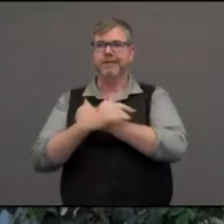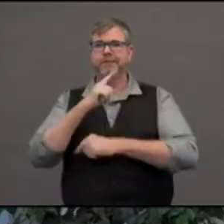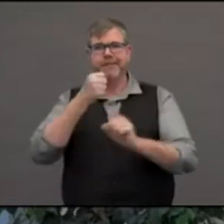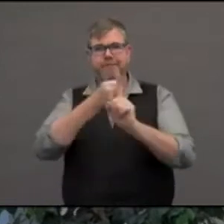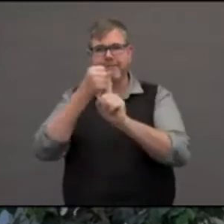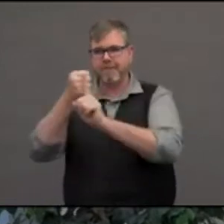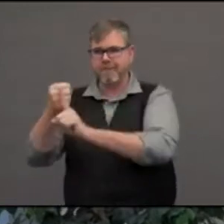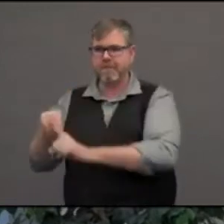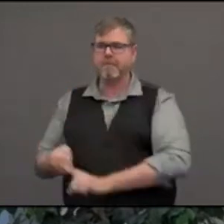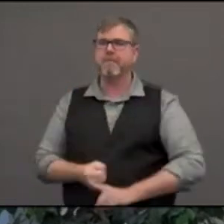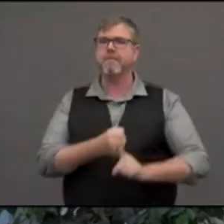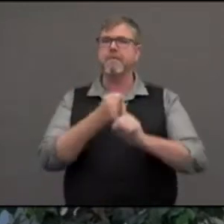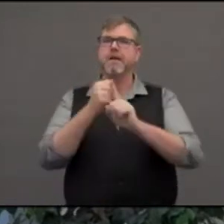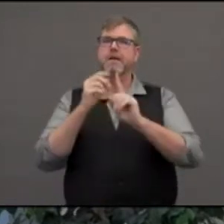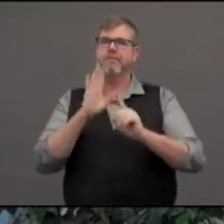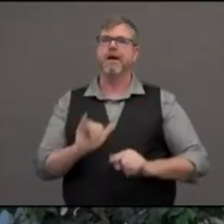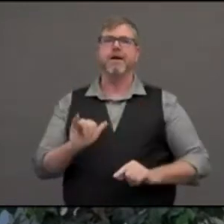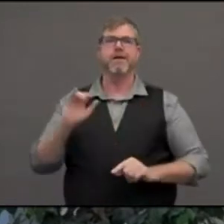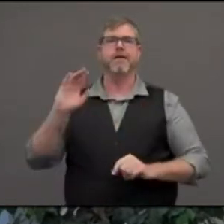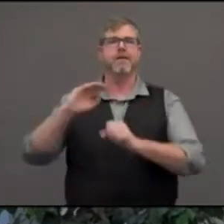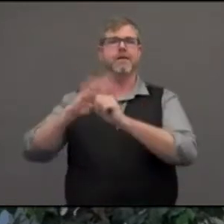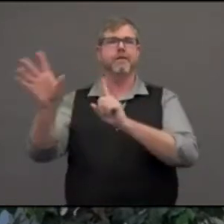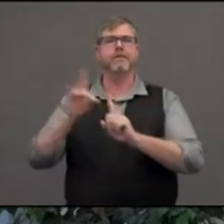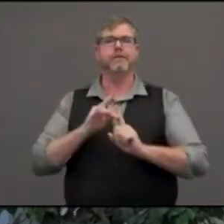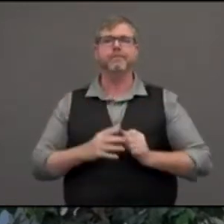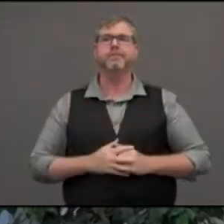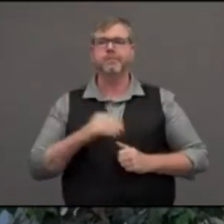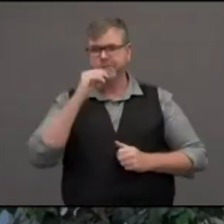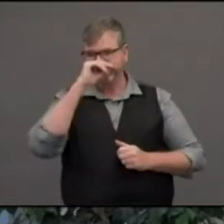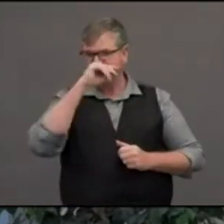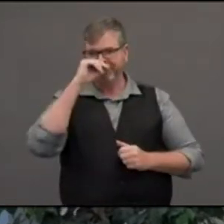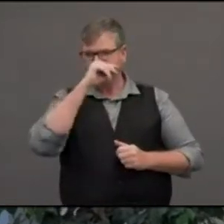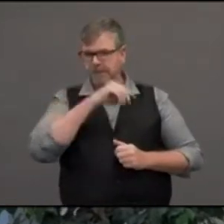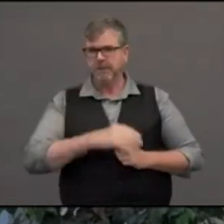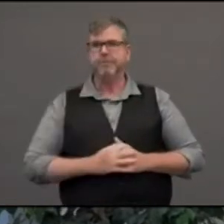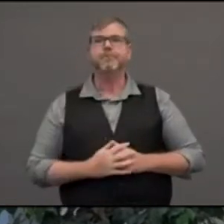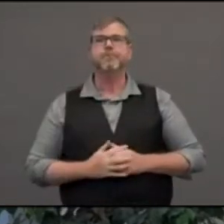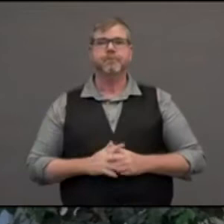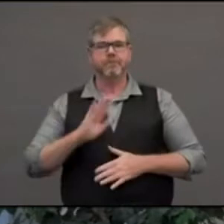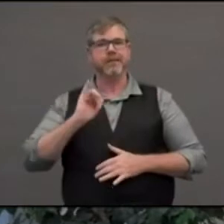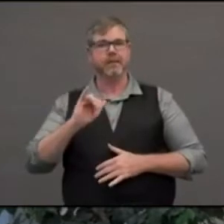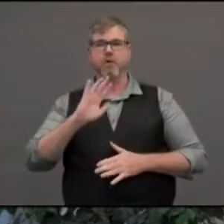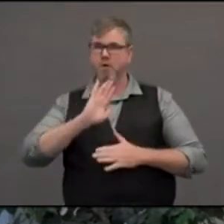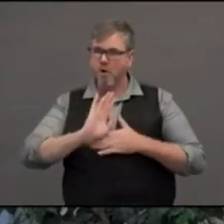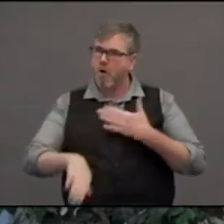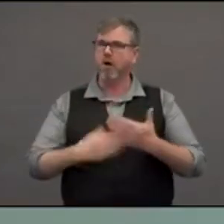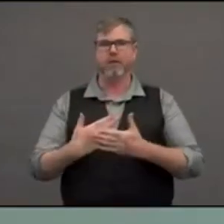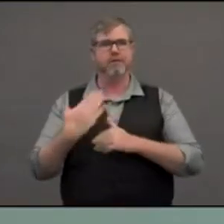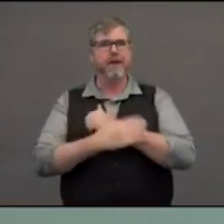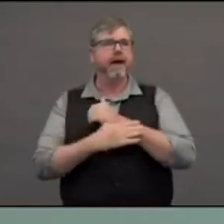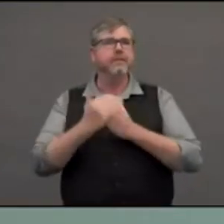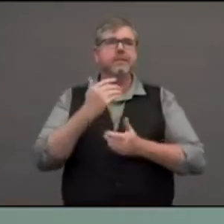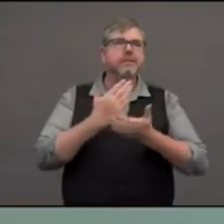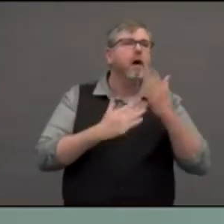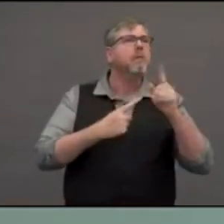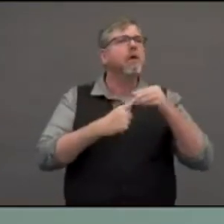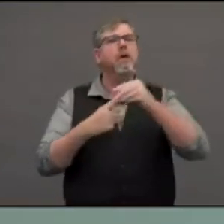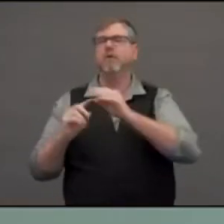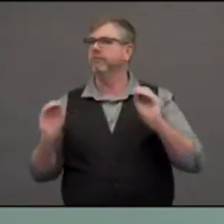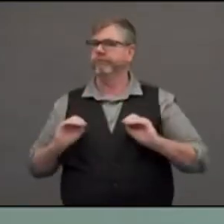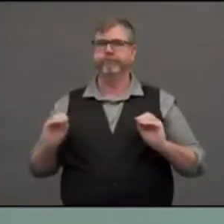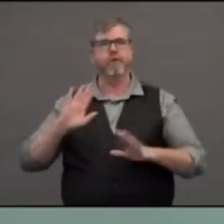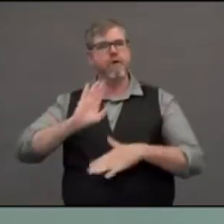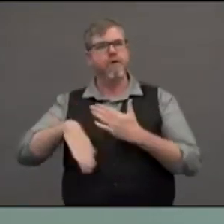that does not have a case. We're all impacted, and it's even more so in some areas. You know, I grew up in East